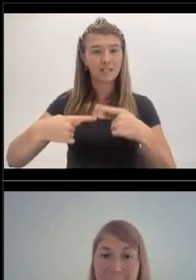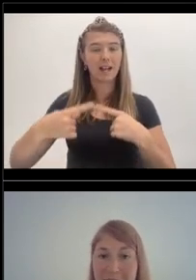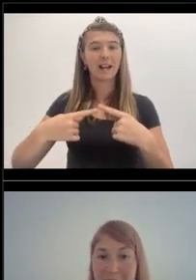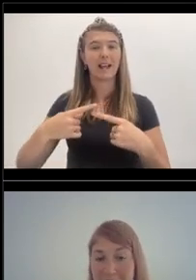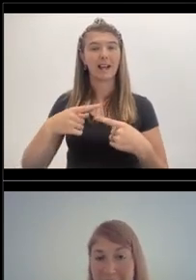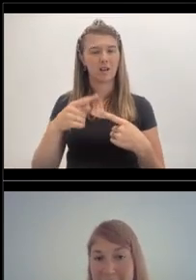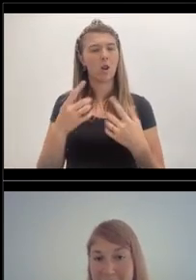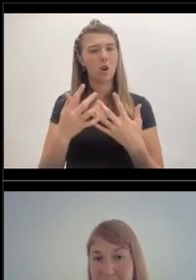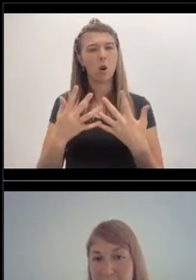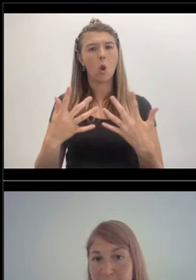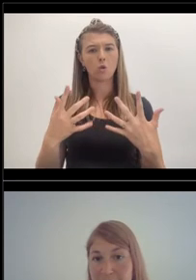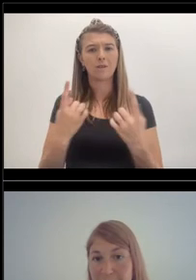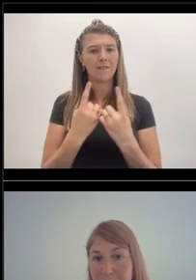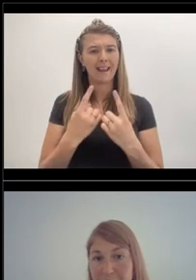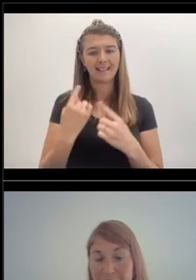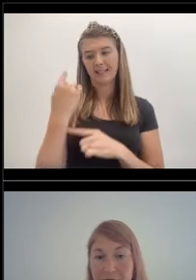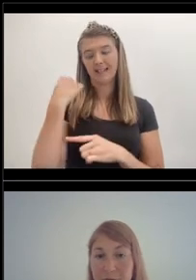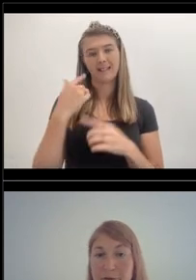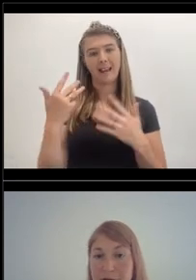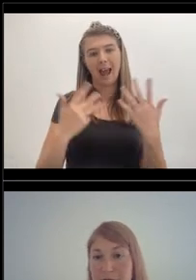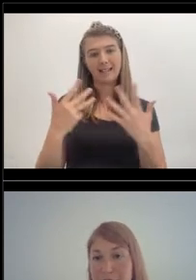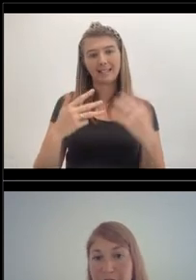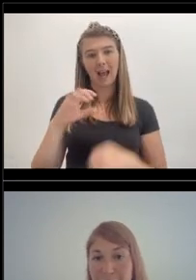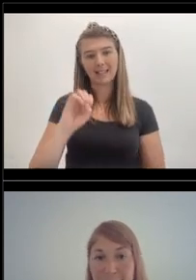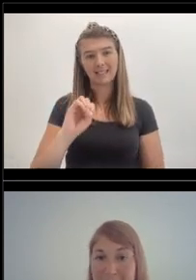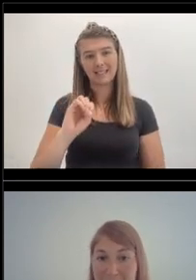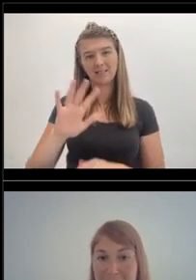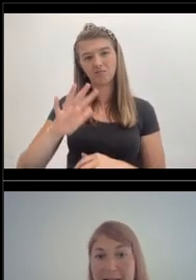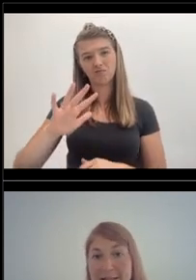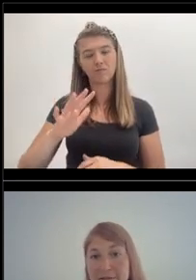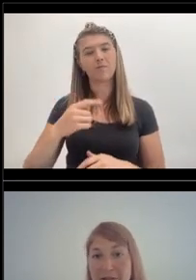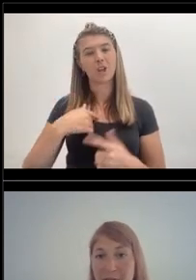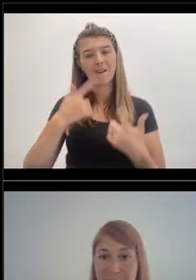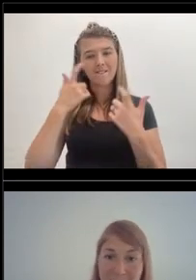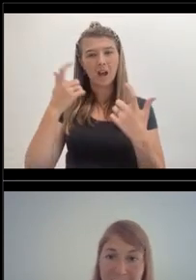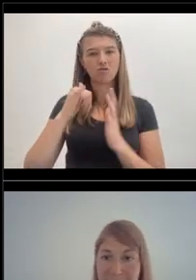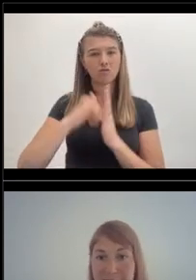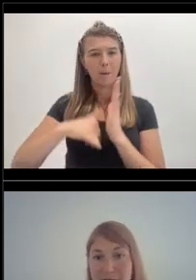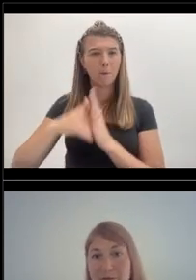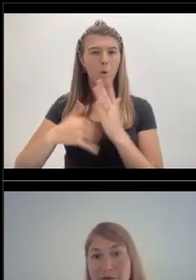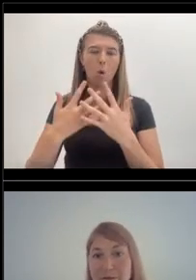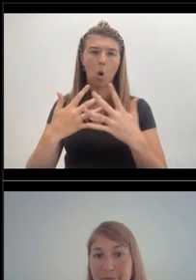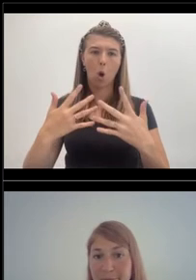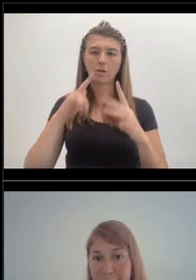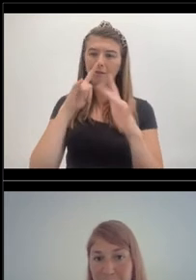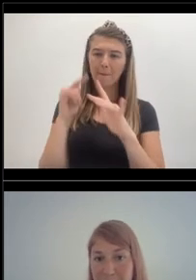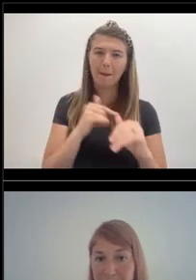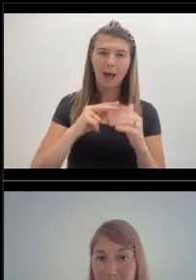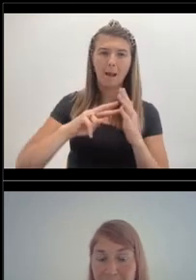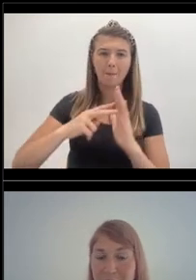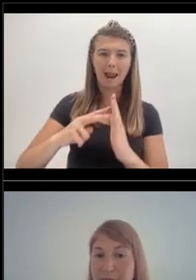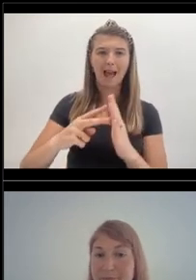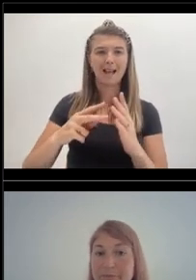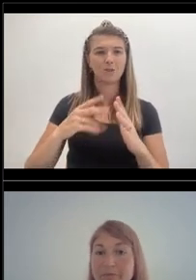a lot of stuff happening in the 90s. So we found reports of a lot of pilot plants already being built or